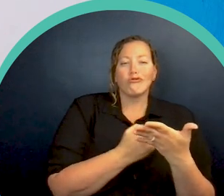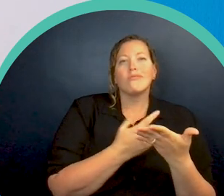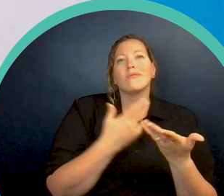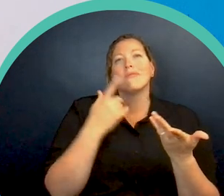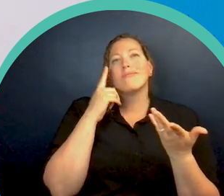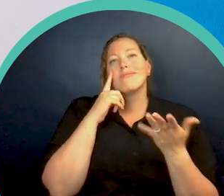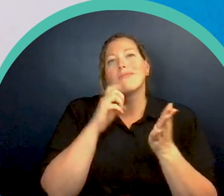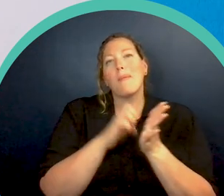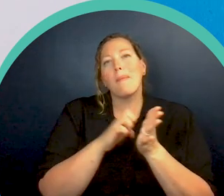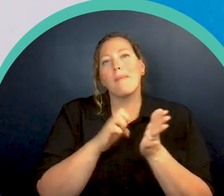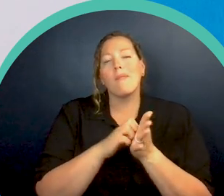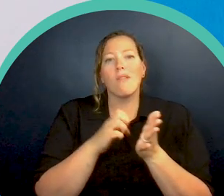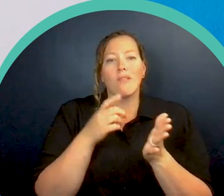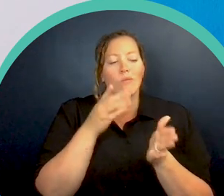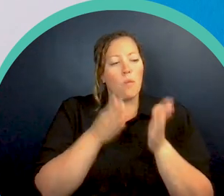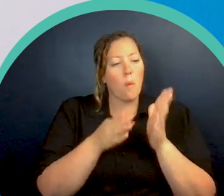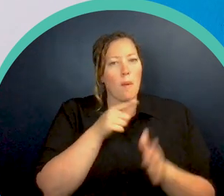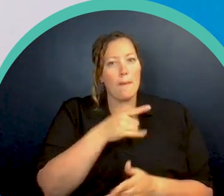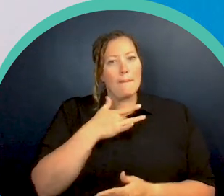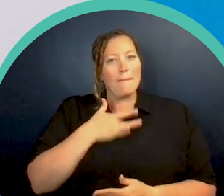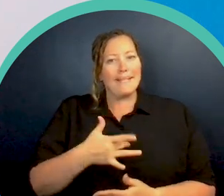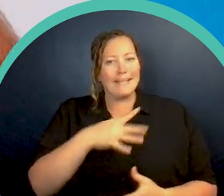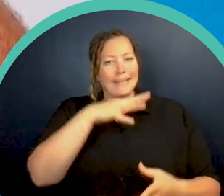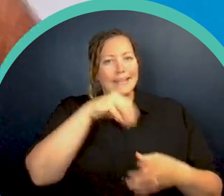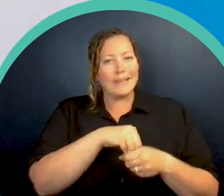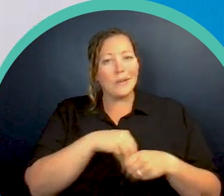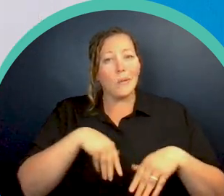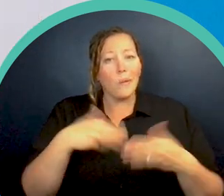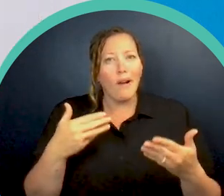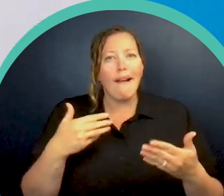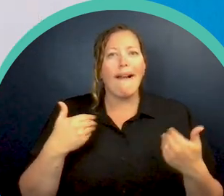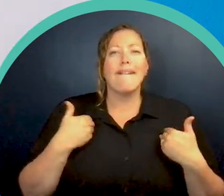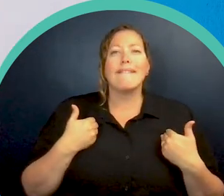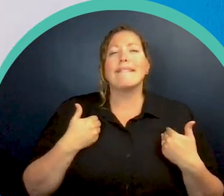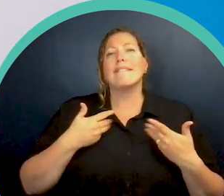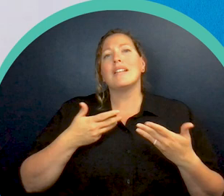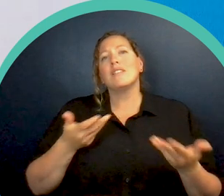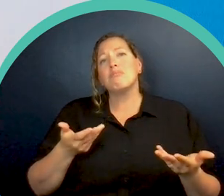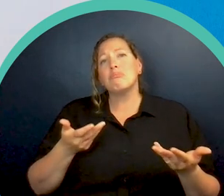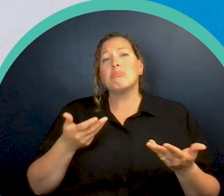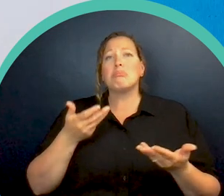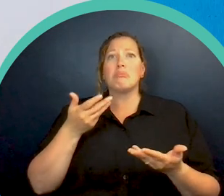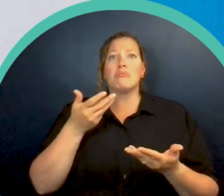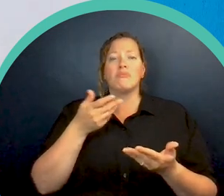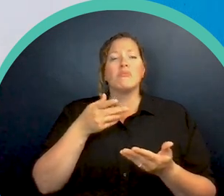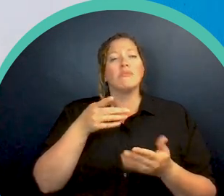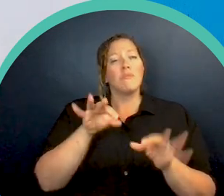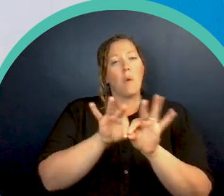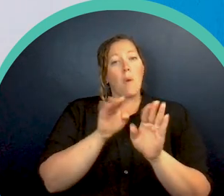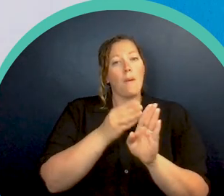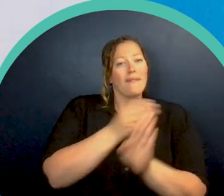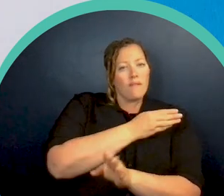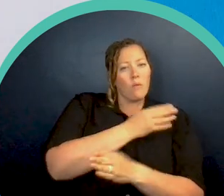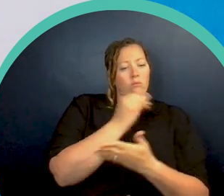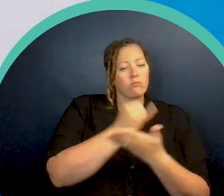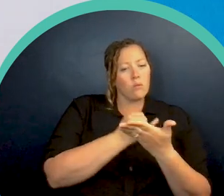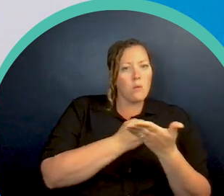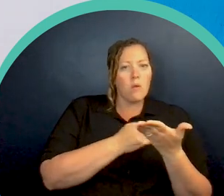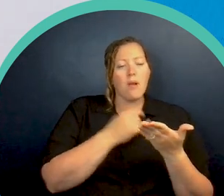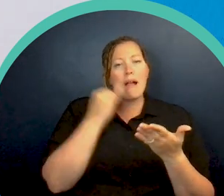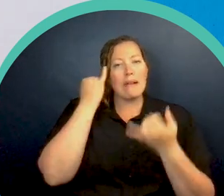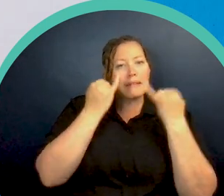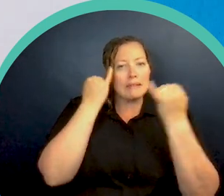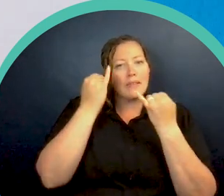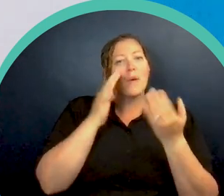couple different things that you might find on a robot. And you might find this helpful to sketch out a few things here. I've